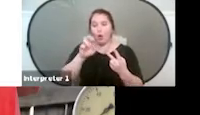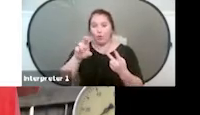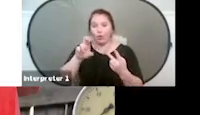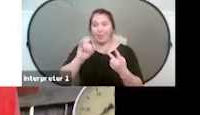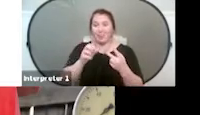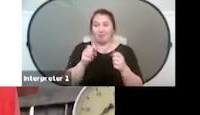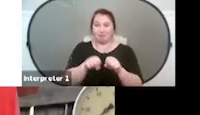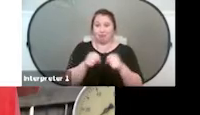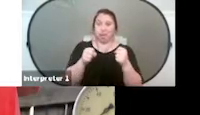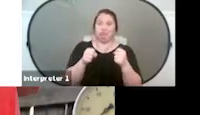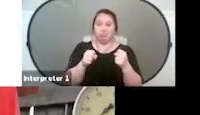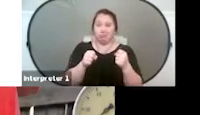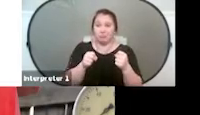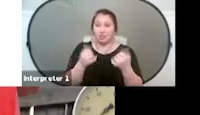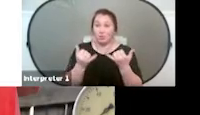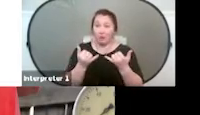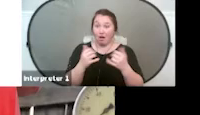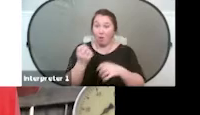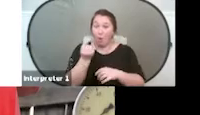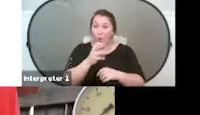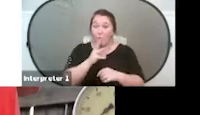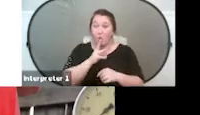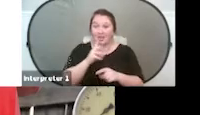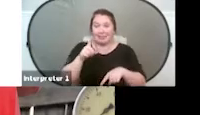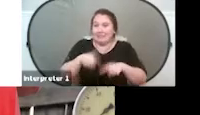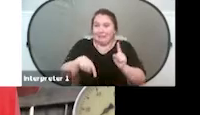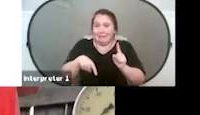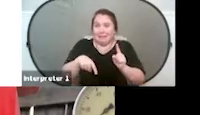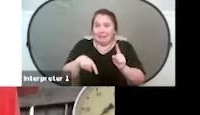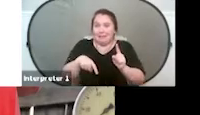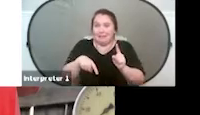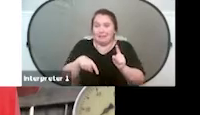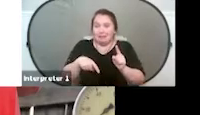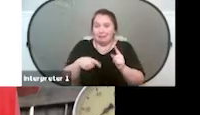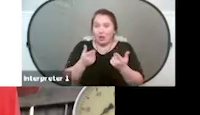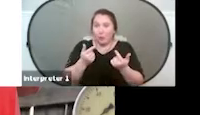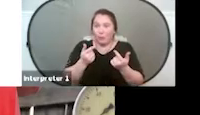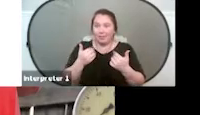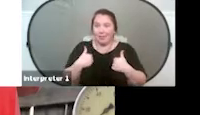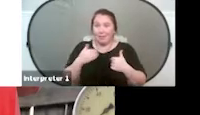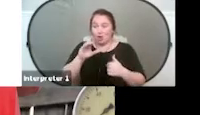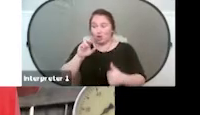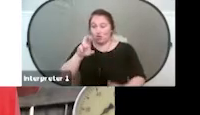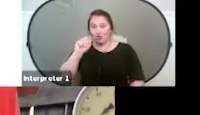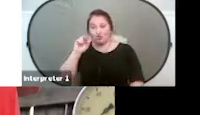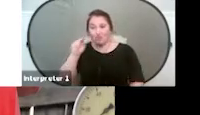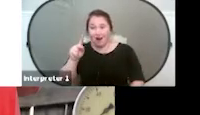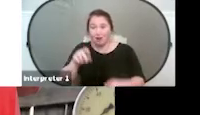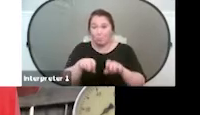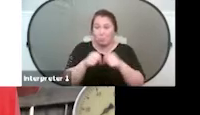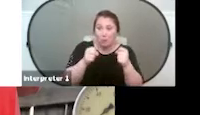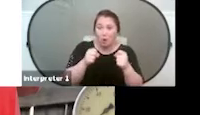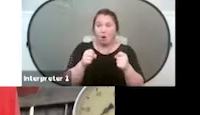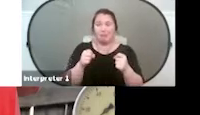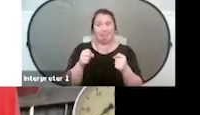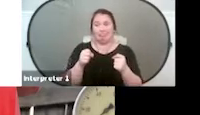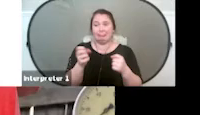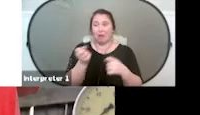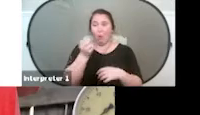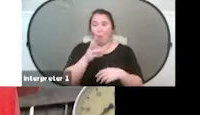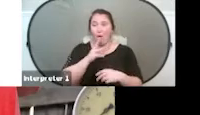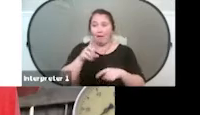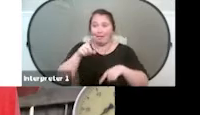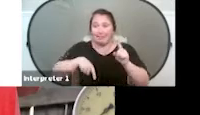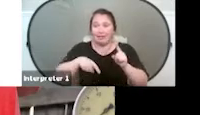so those things can no longer hold water when they're cracked. The hot water loop that serves the boilers for